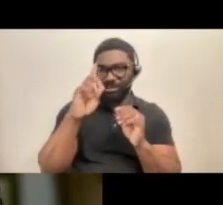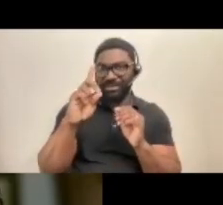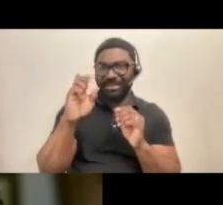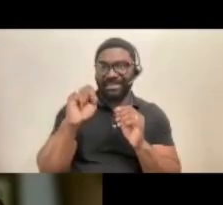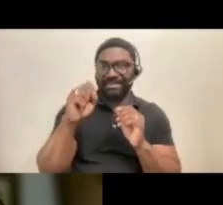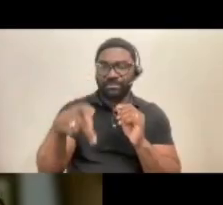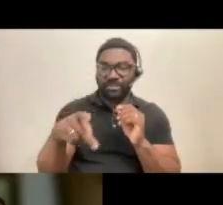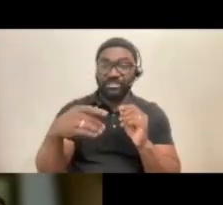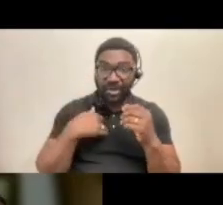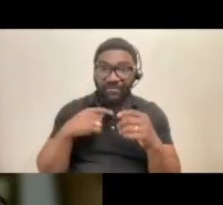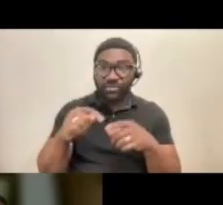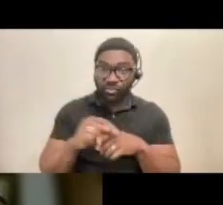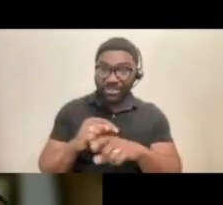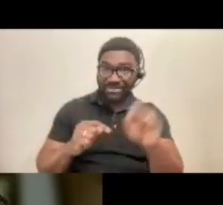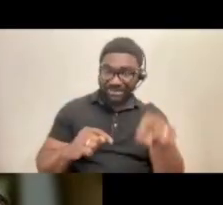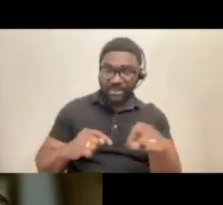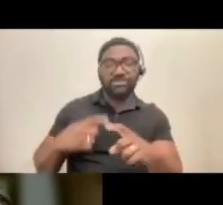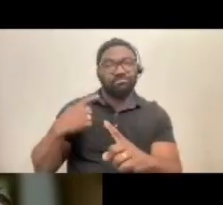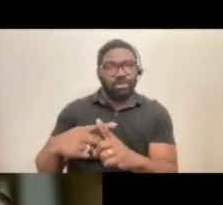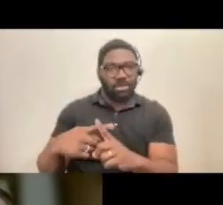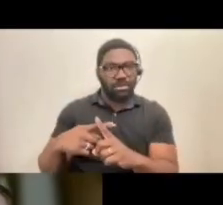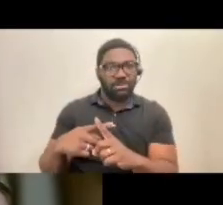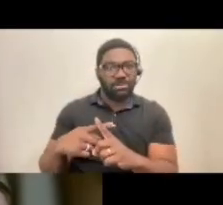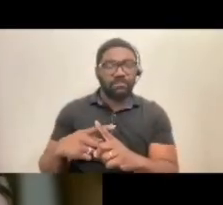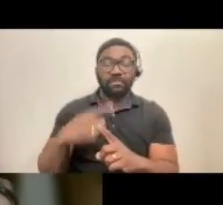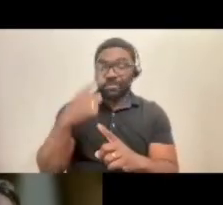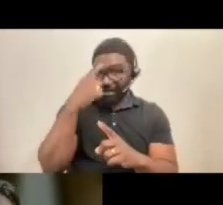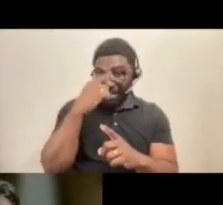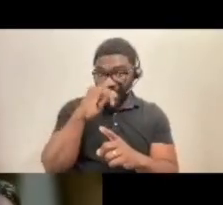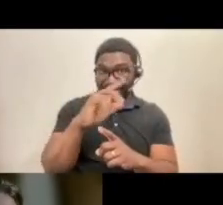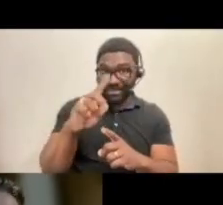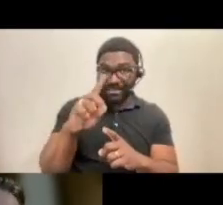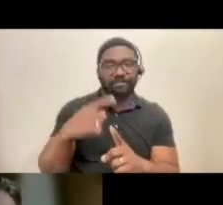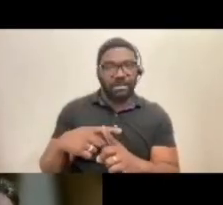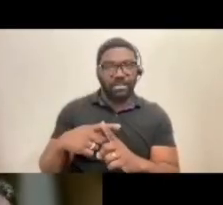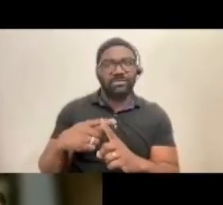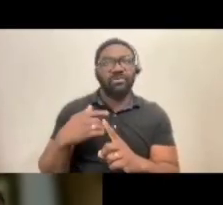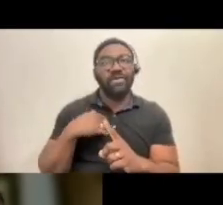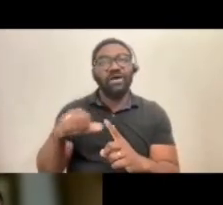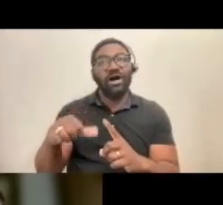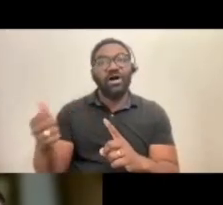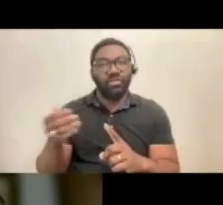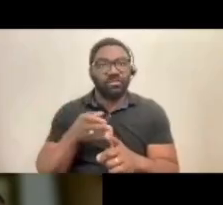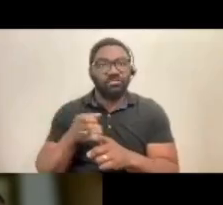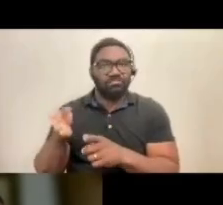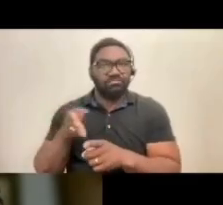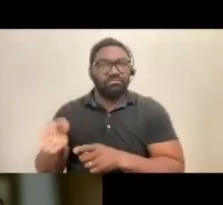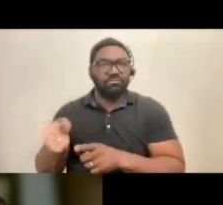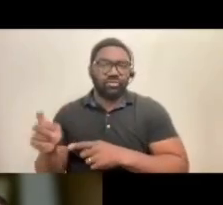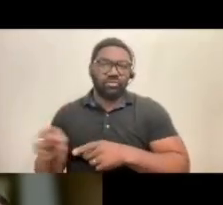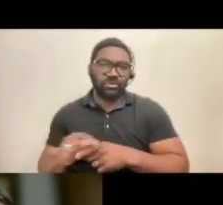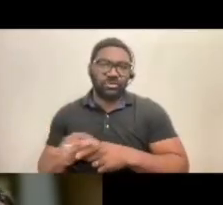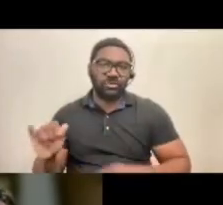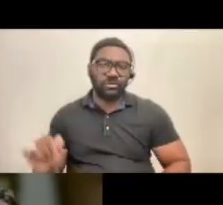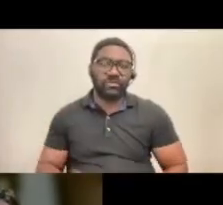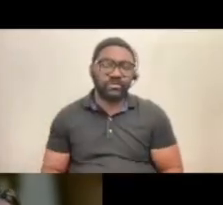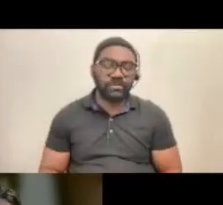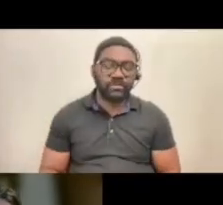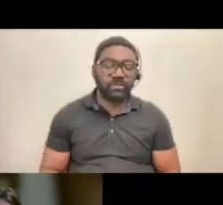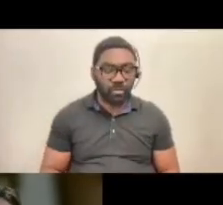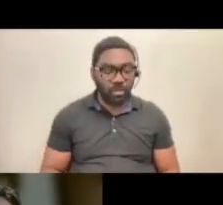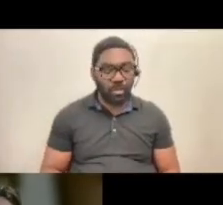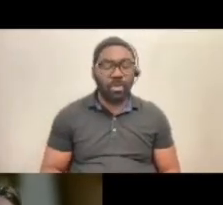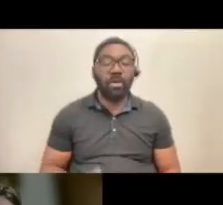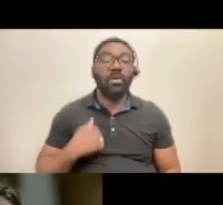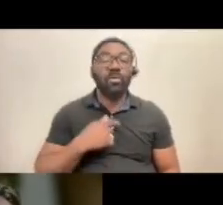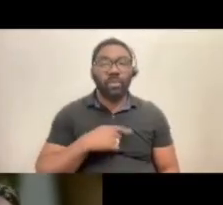only have training specifically within intellectual and developmental disabilities, but in a lot of other spaces as well. So we heard a lot of